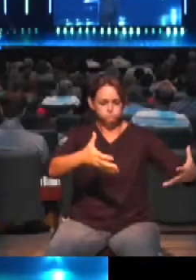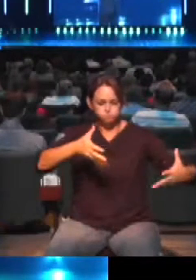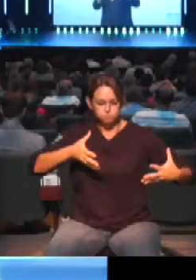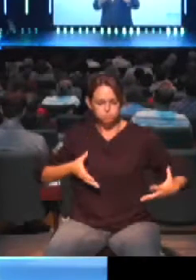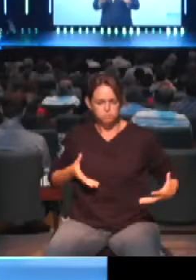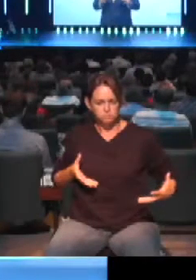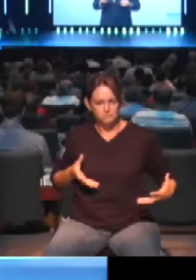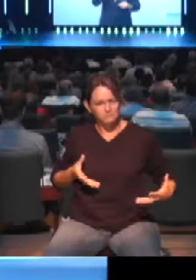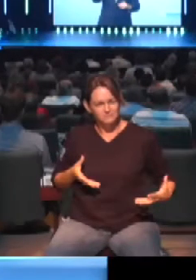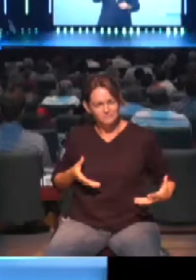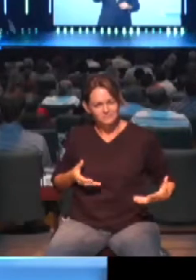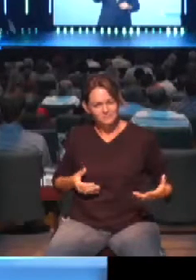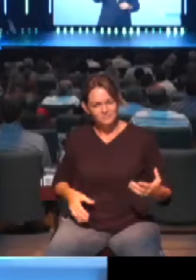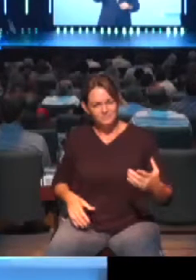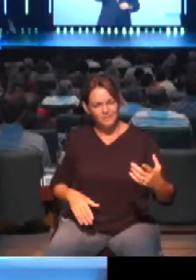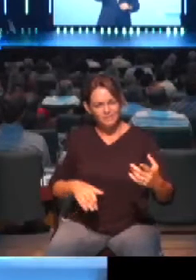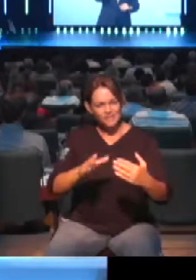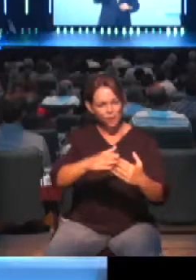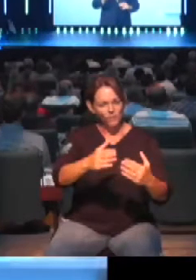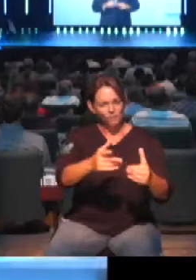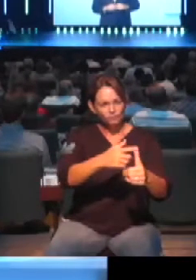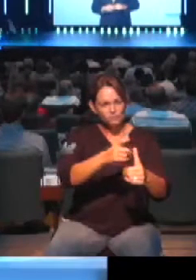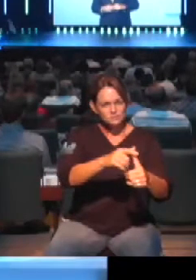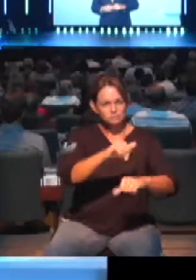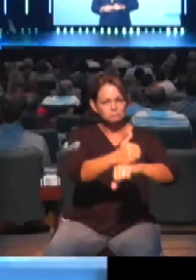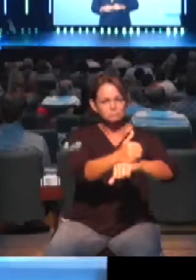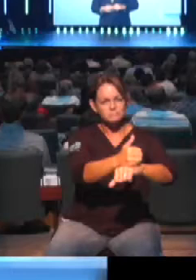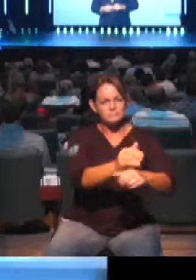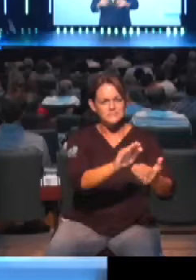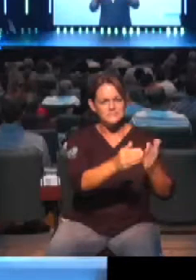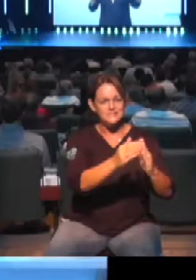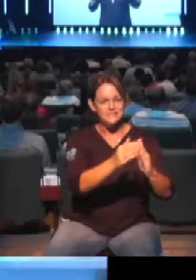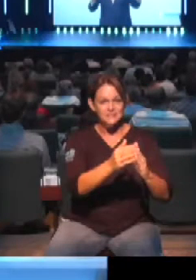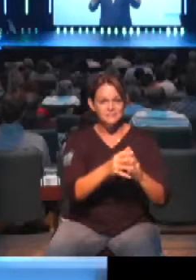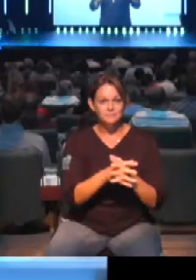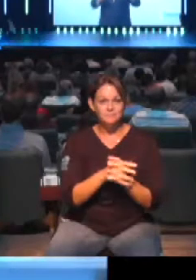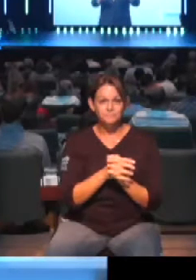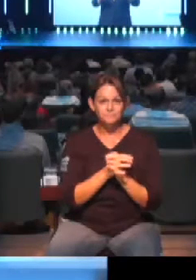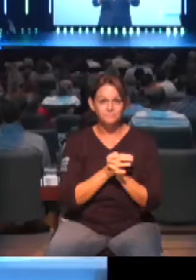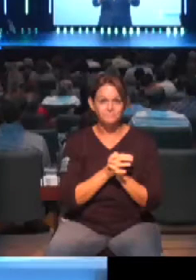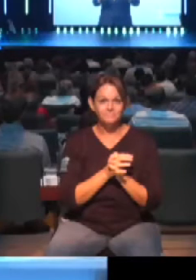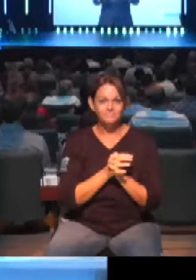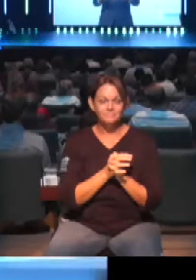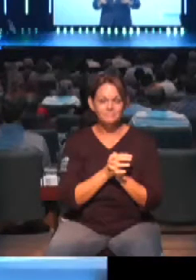It's real simple. Jericho was the first city. Here's what he's saying.